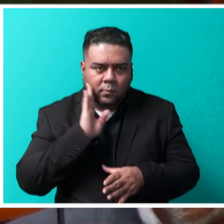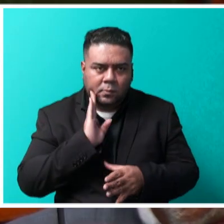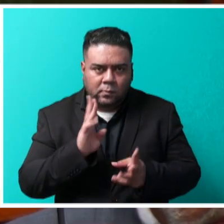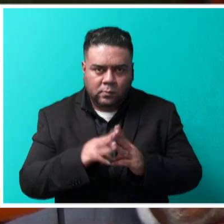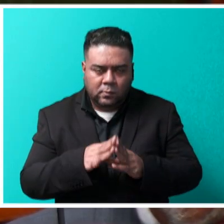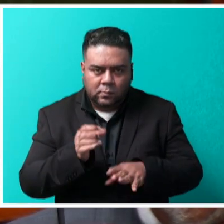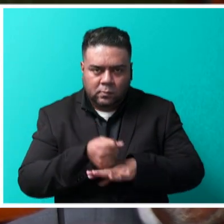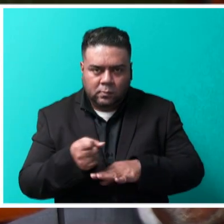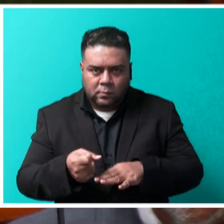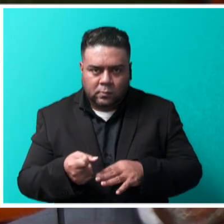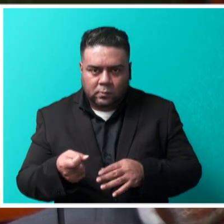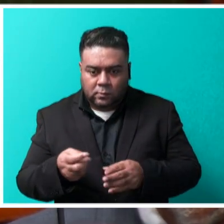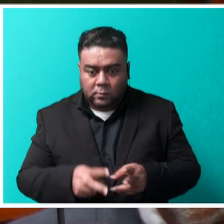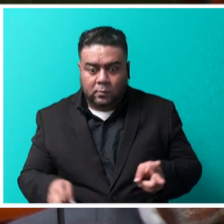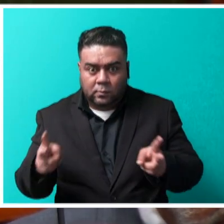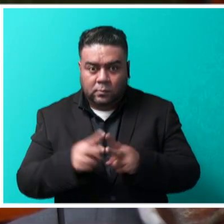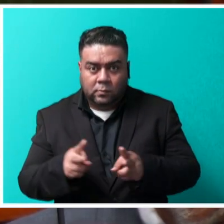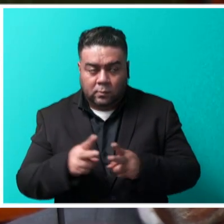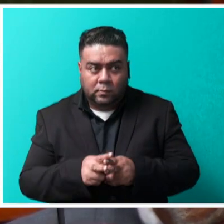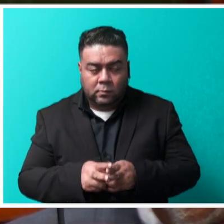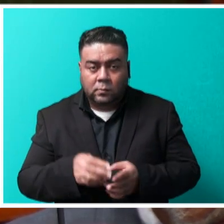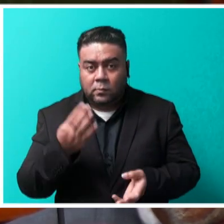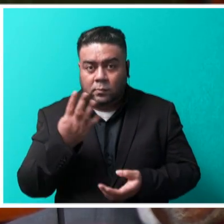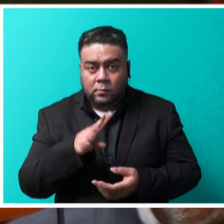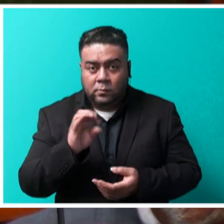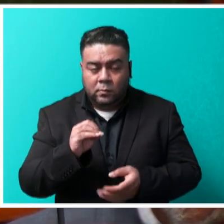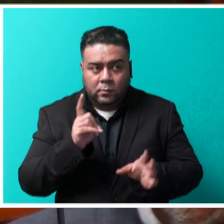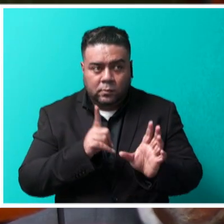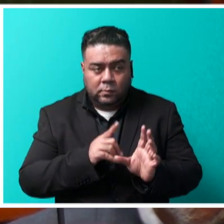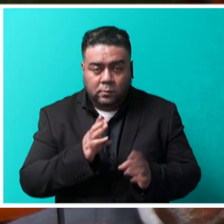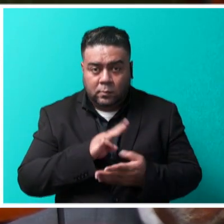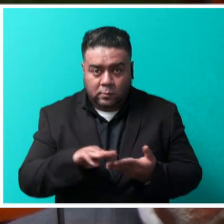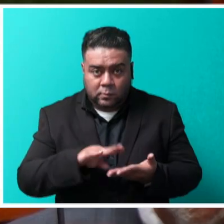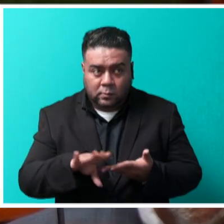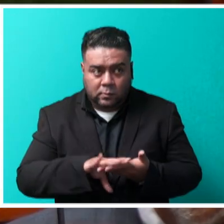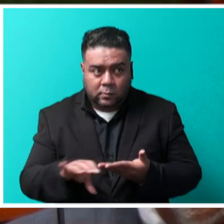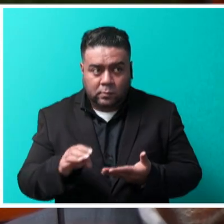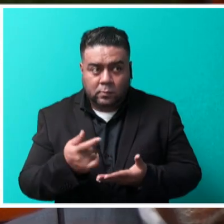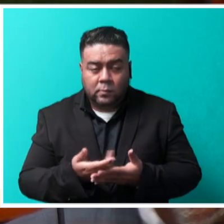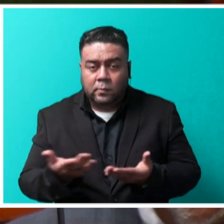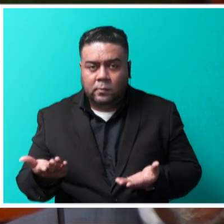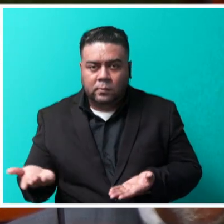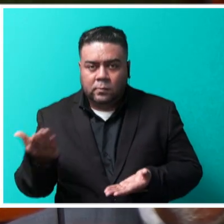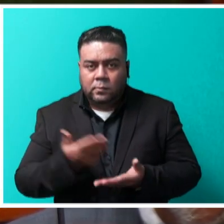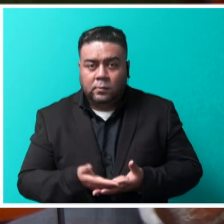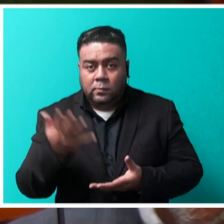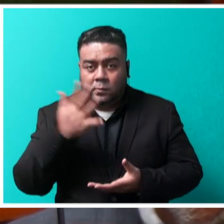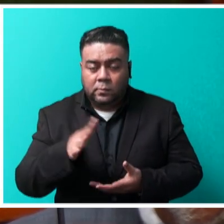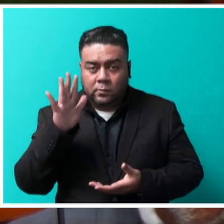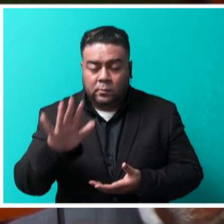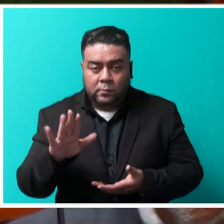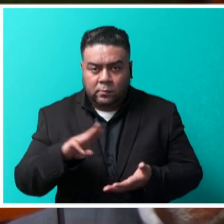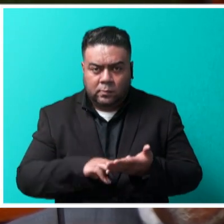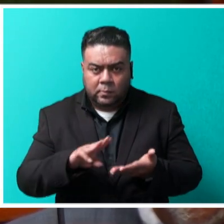nearly doubled to 40 million during last financial year, and has now reached a historic allocation of 55 million